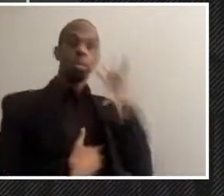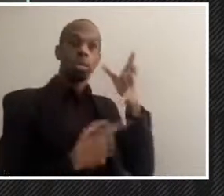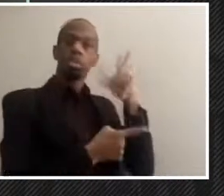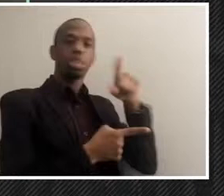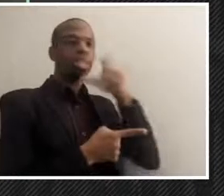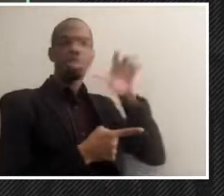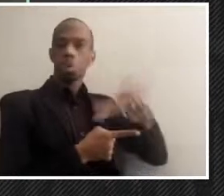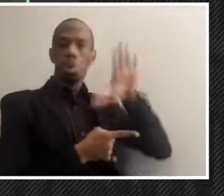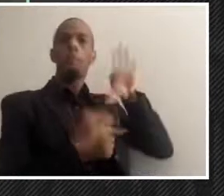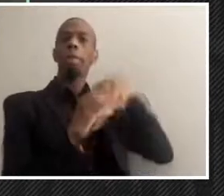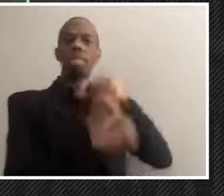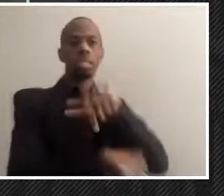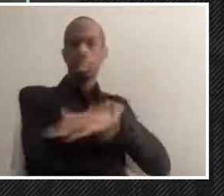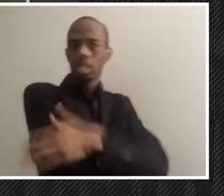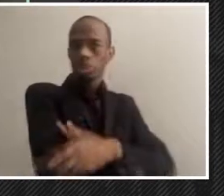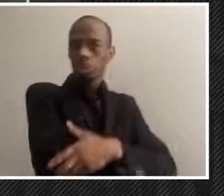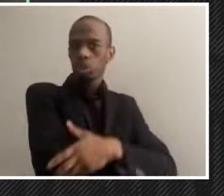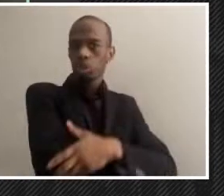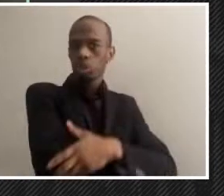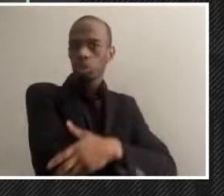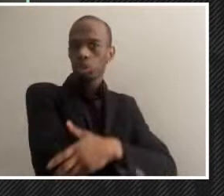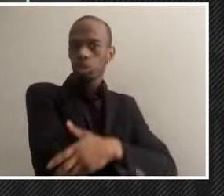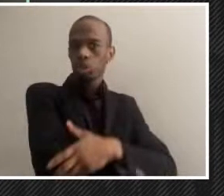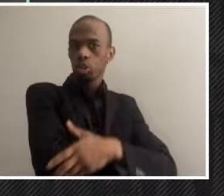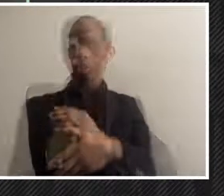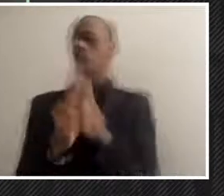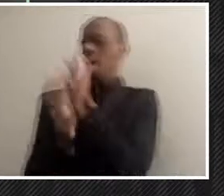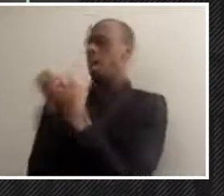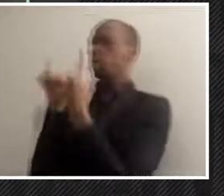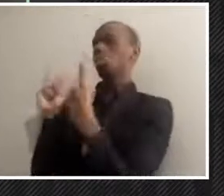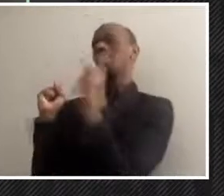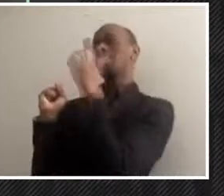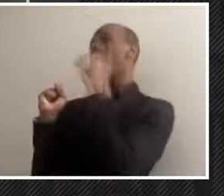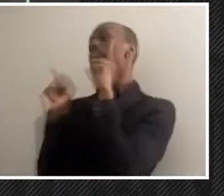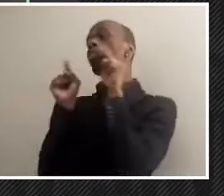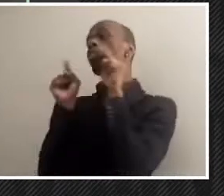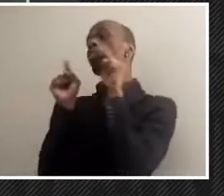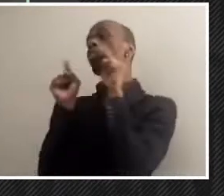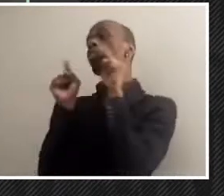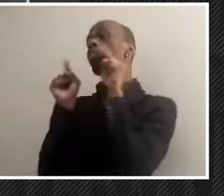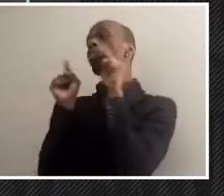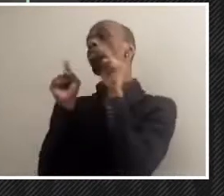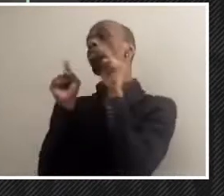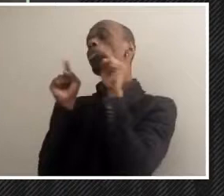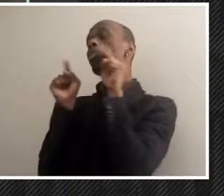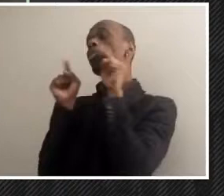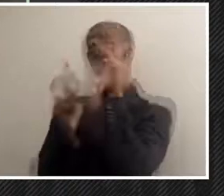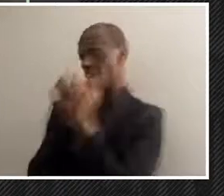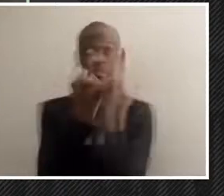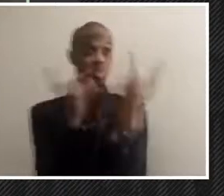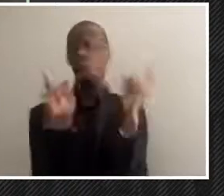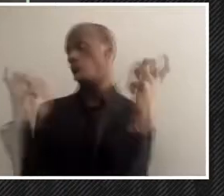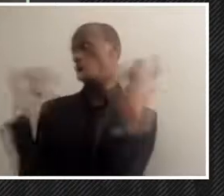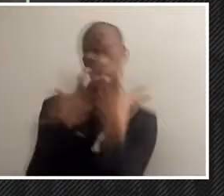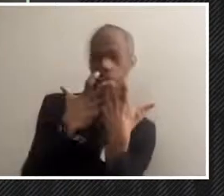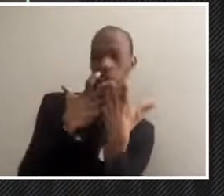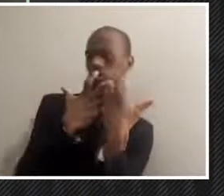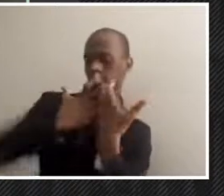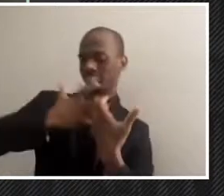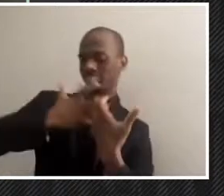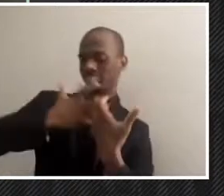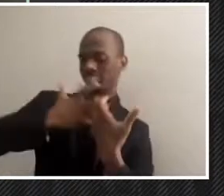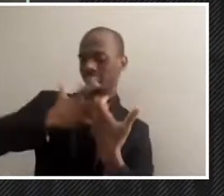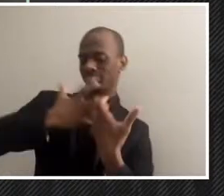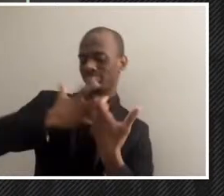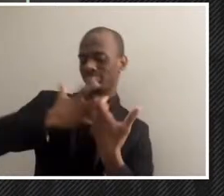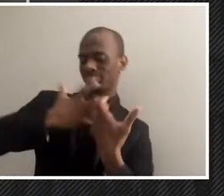for you and you are not for everyone. And it doesn't make it, it's not that it's anything wrong. It just means that everyone is not going